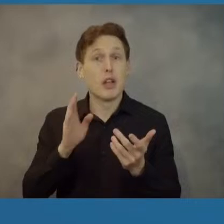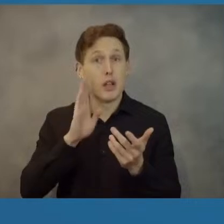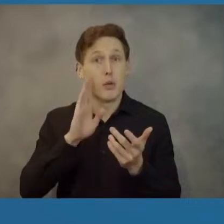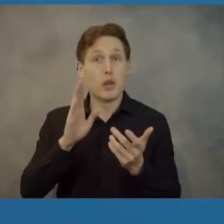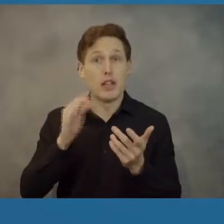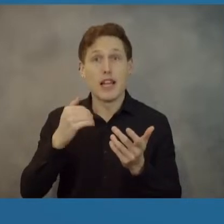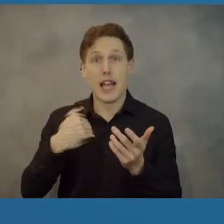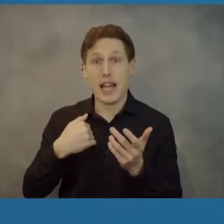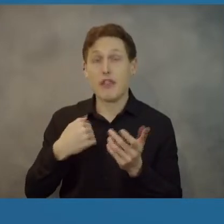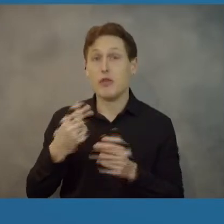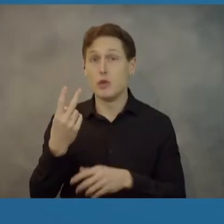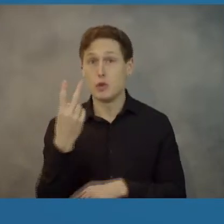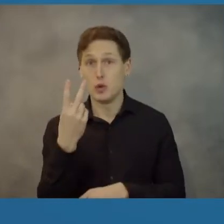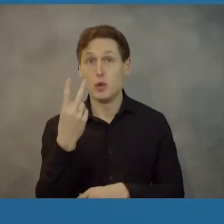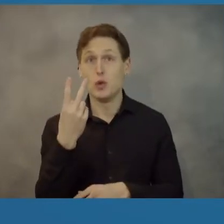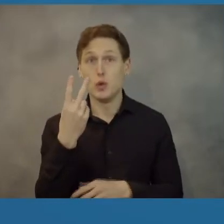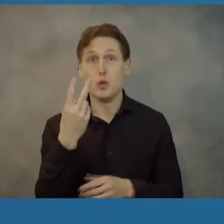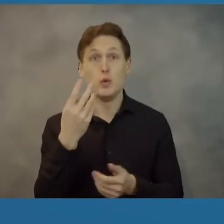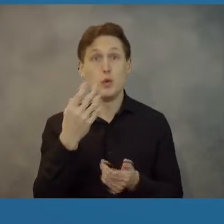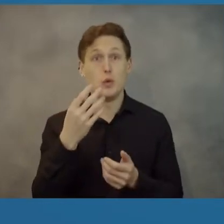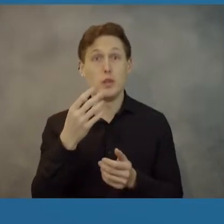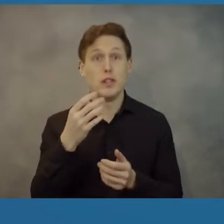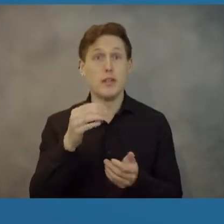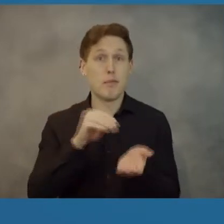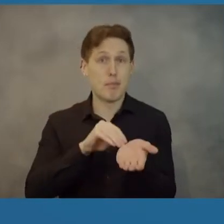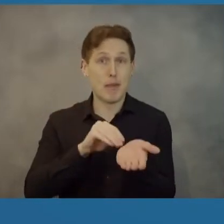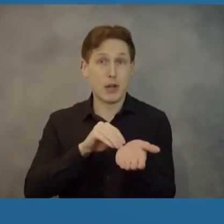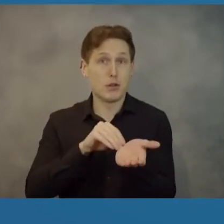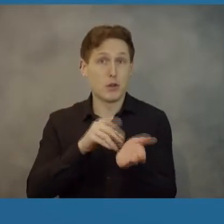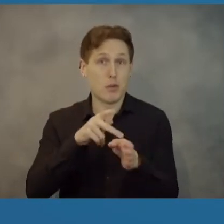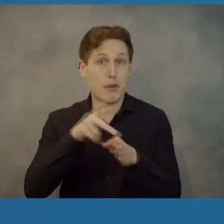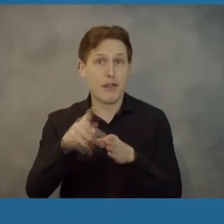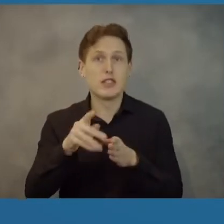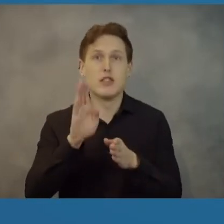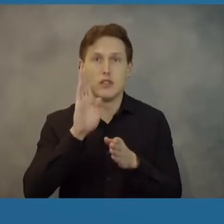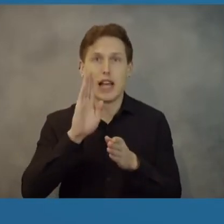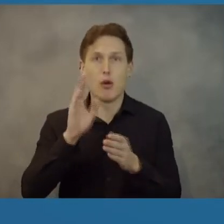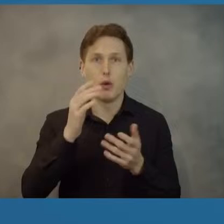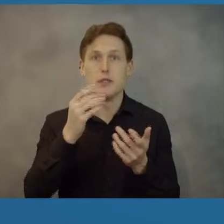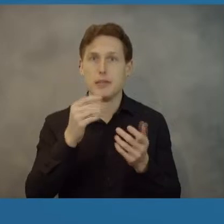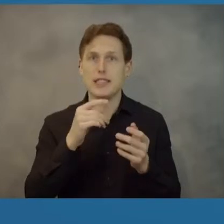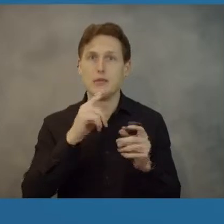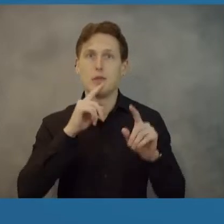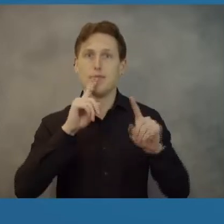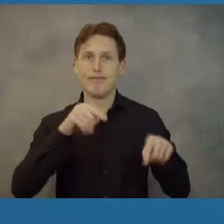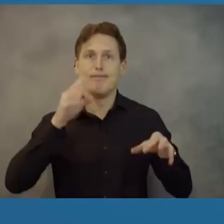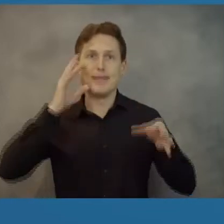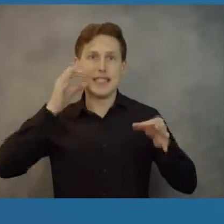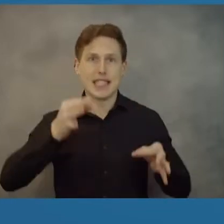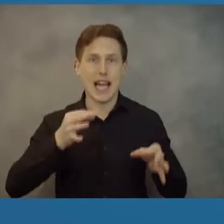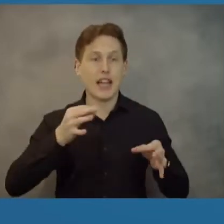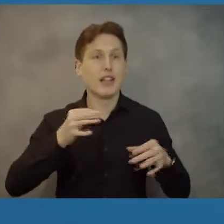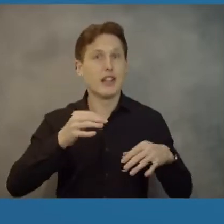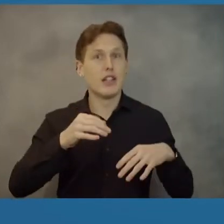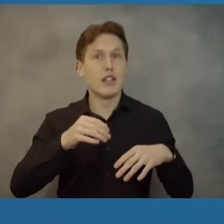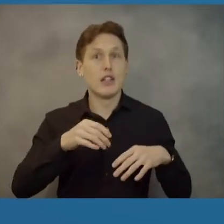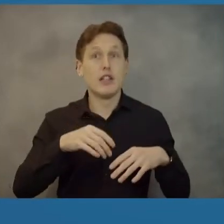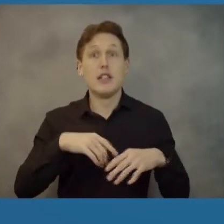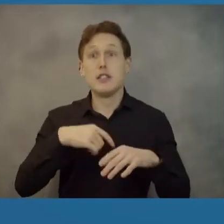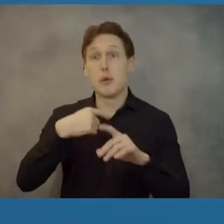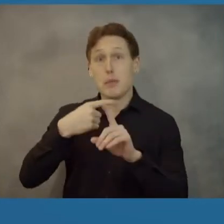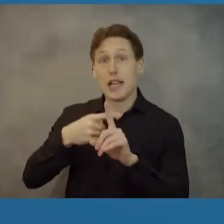involved in a decision to involuntarily commit someone. And under current law, it's just two doctors, so we are also enabling nurse practitioners to